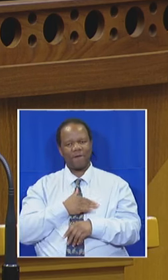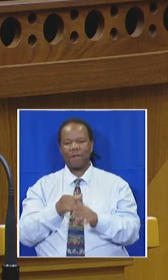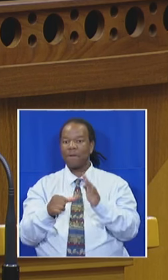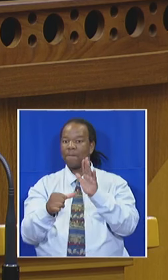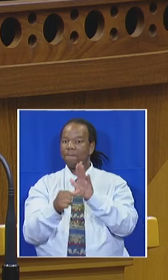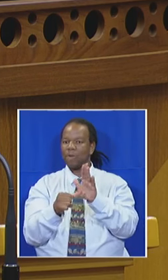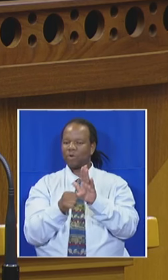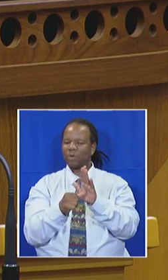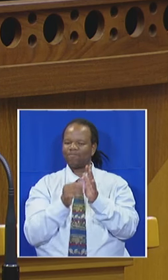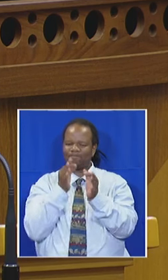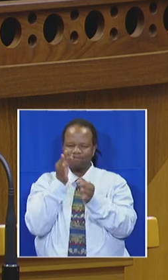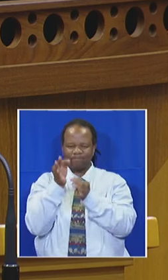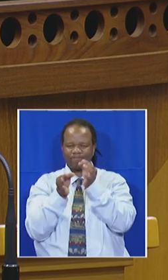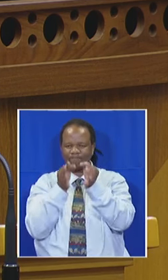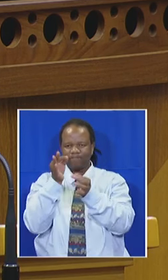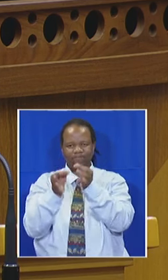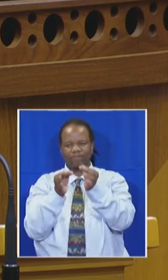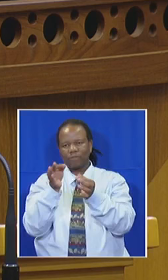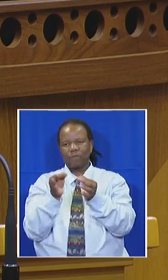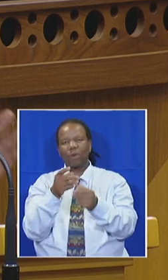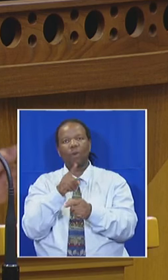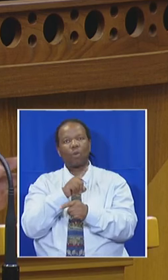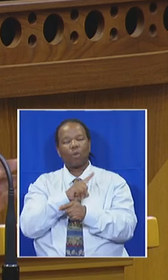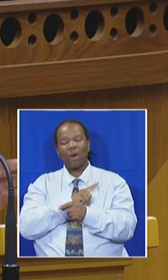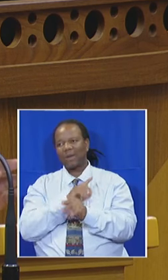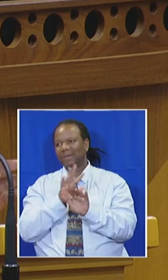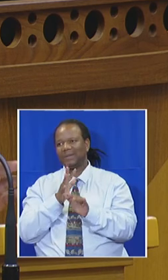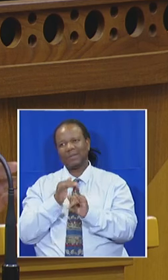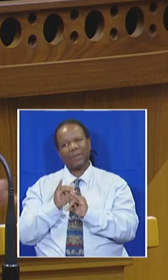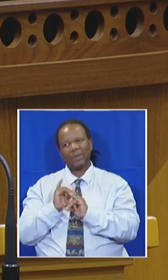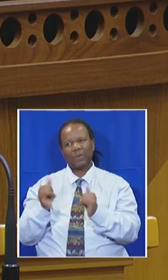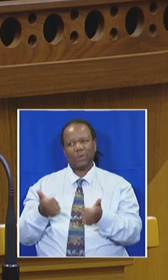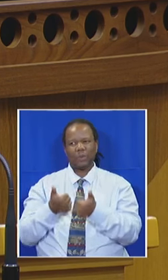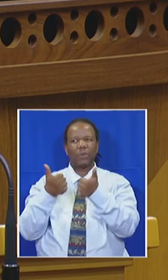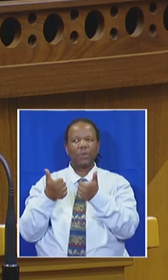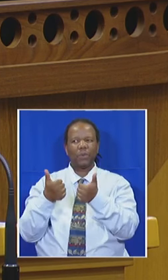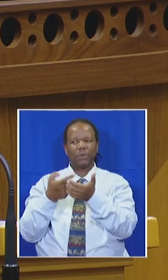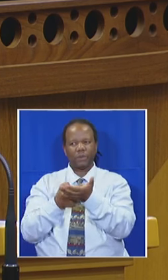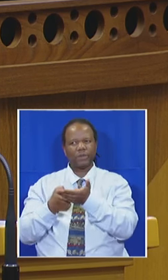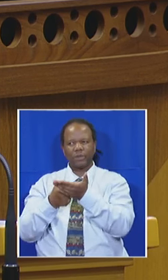point because I think it's a careless discussion.